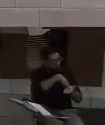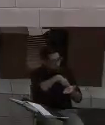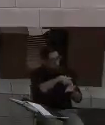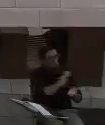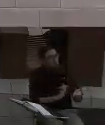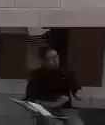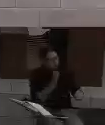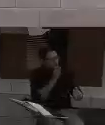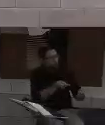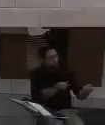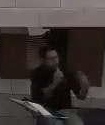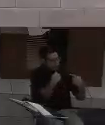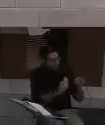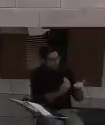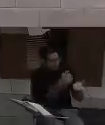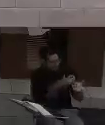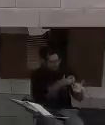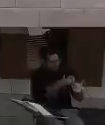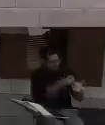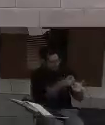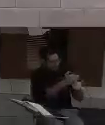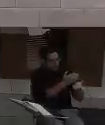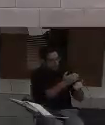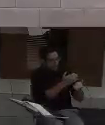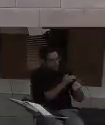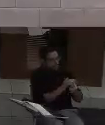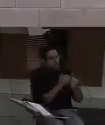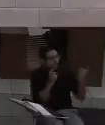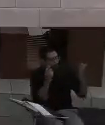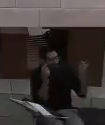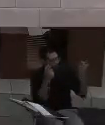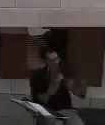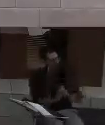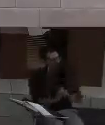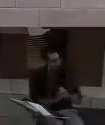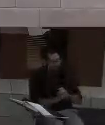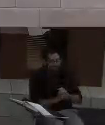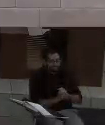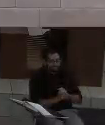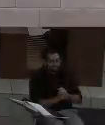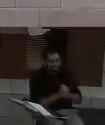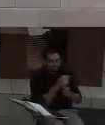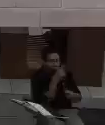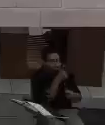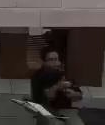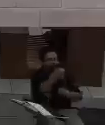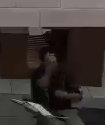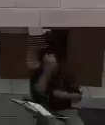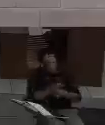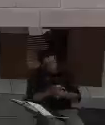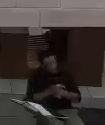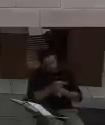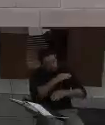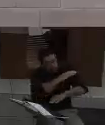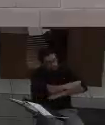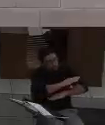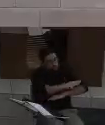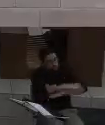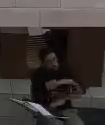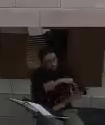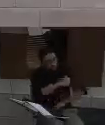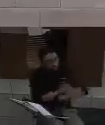Christ will come again. Hallelujah. My siblings, the table is set. These are the gifts of God